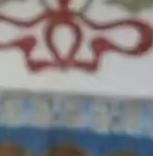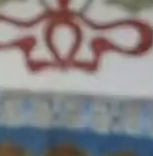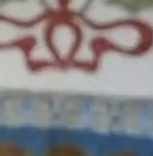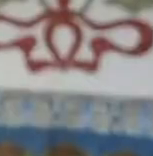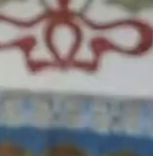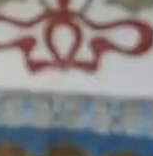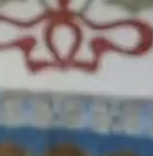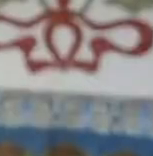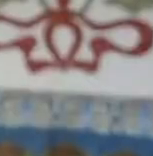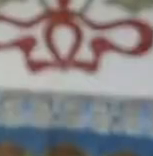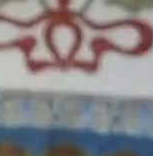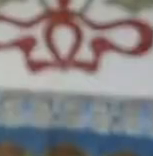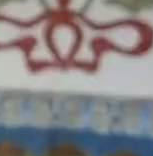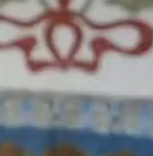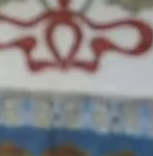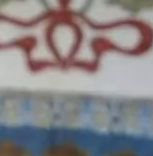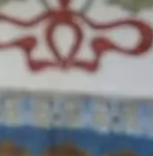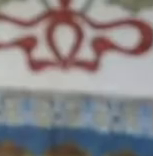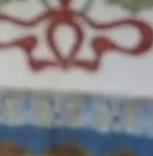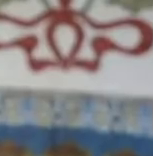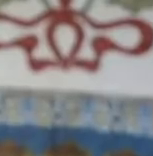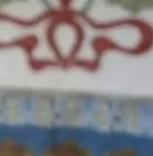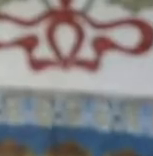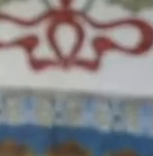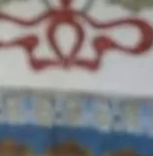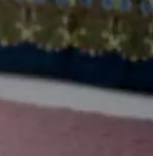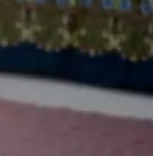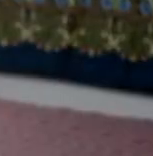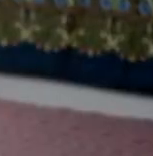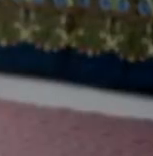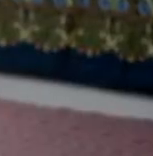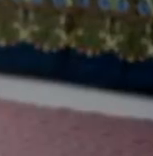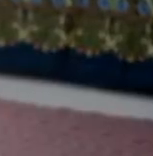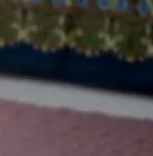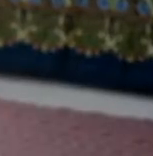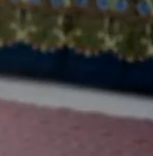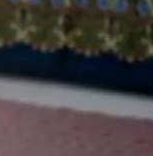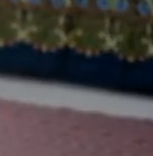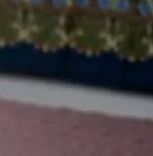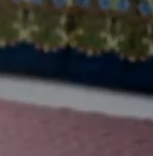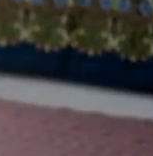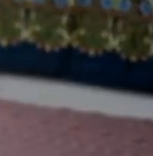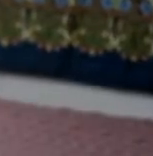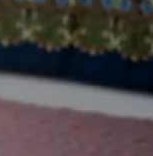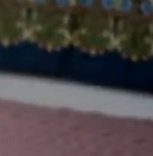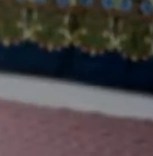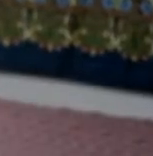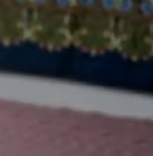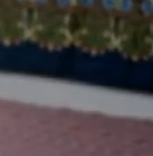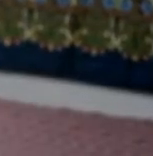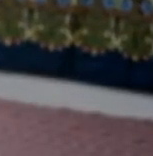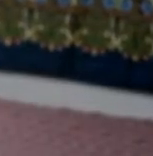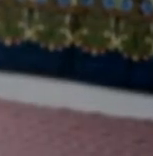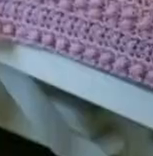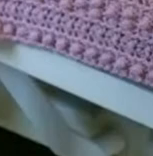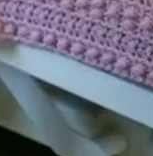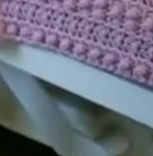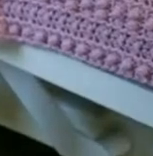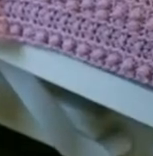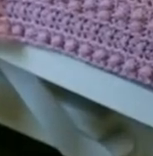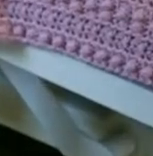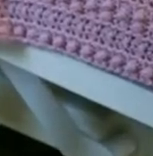And it's the government that keep taking the funding away all the time. And they need to damn well fix it and fix it in a hurry.